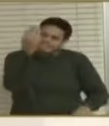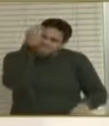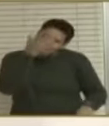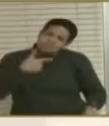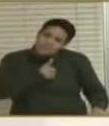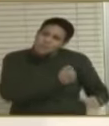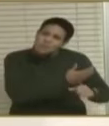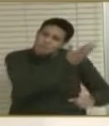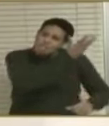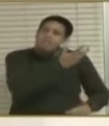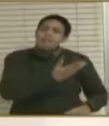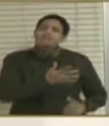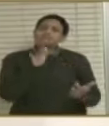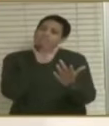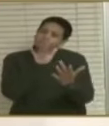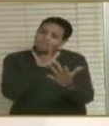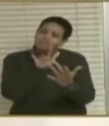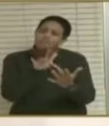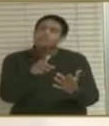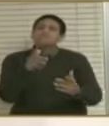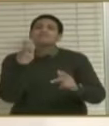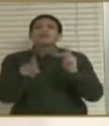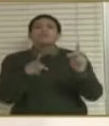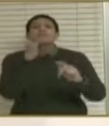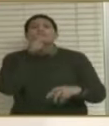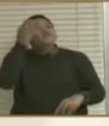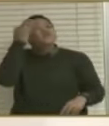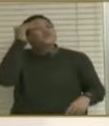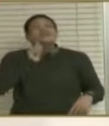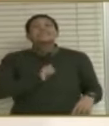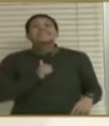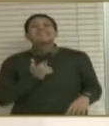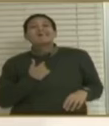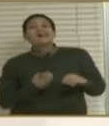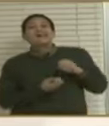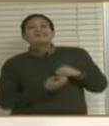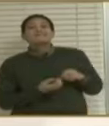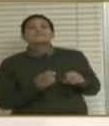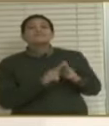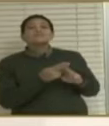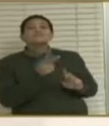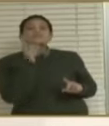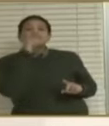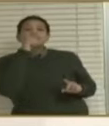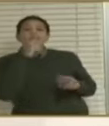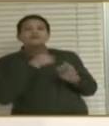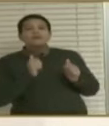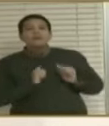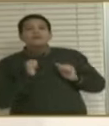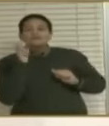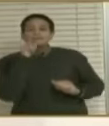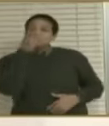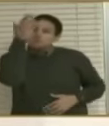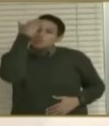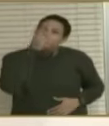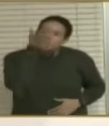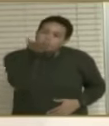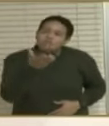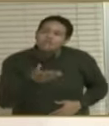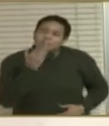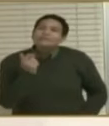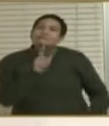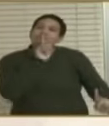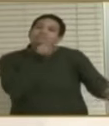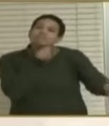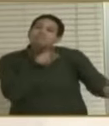from persons who clearly know themselves so that we the health team can do the necessary work